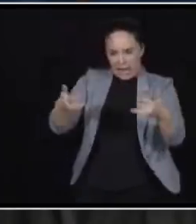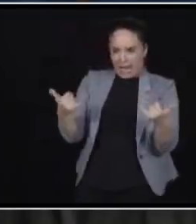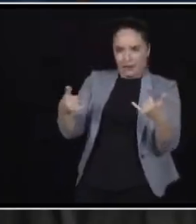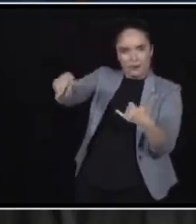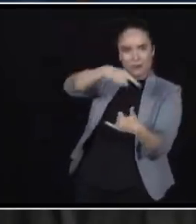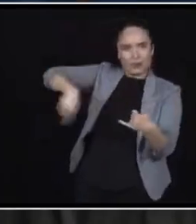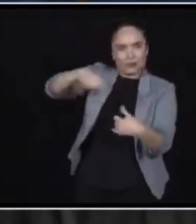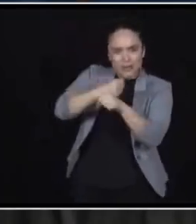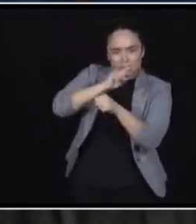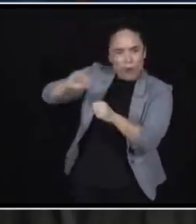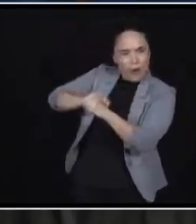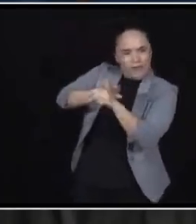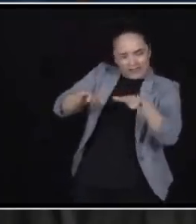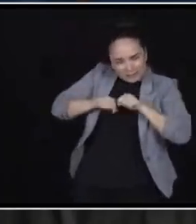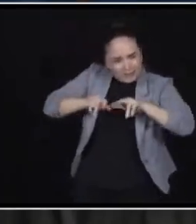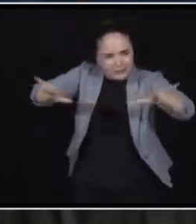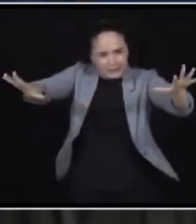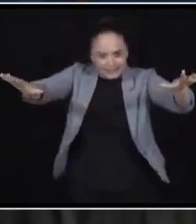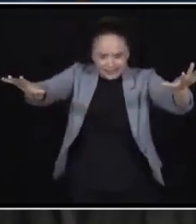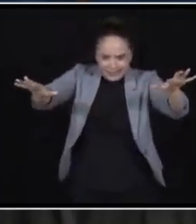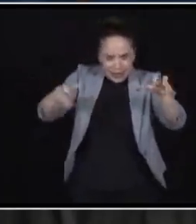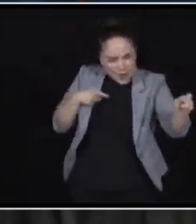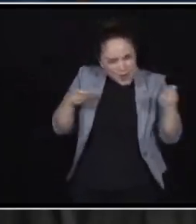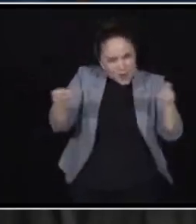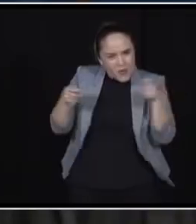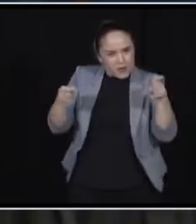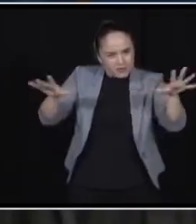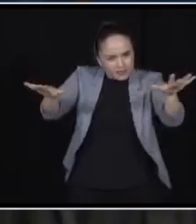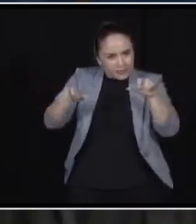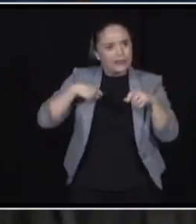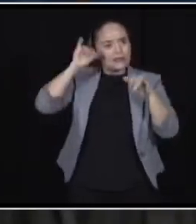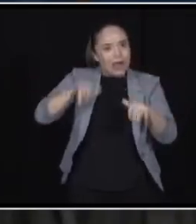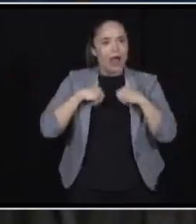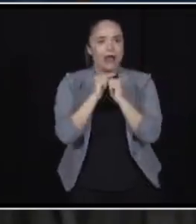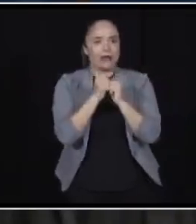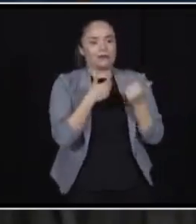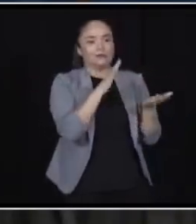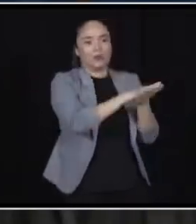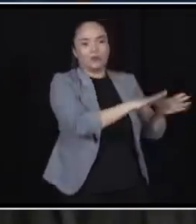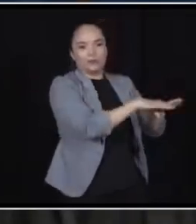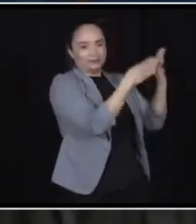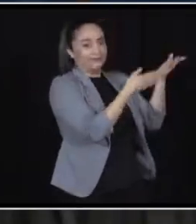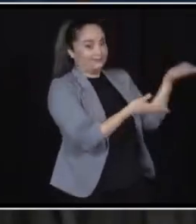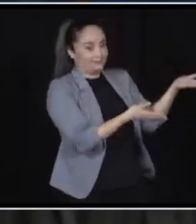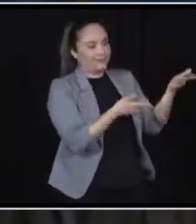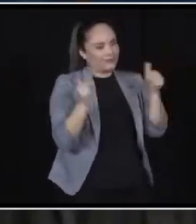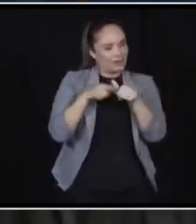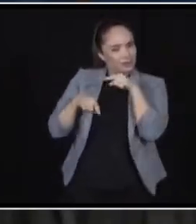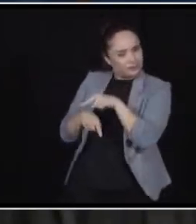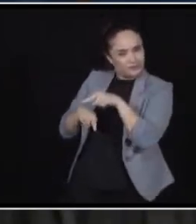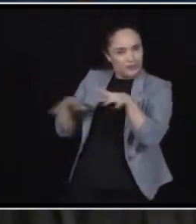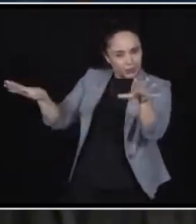control. Folks, that's how we get the schools open. Minister Lecce and his team have done an